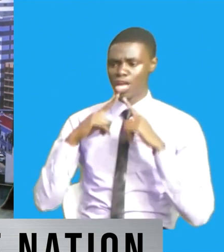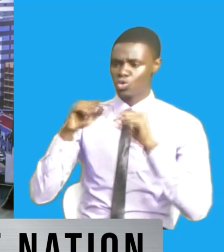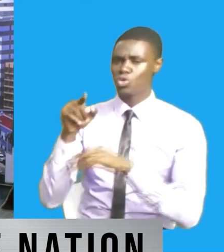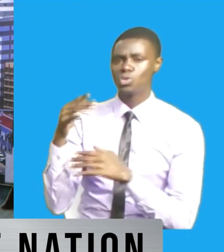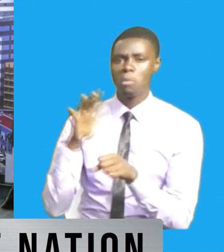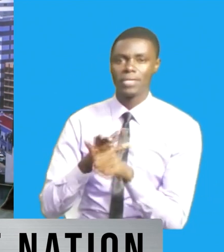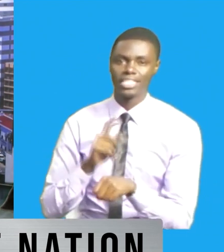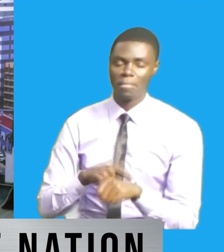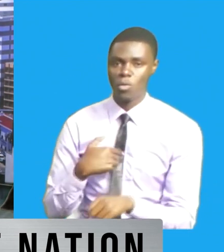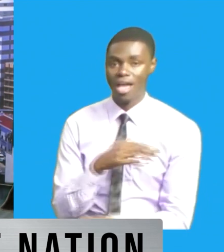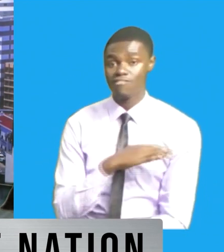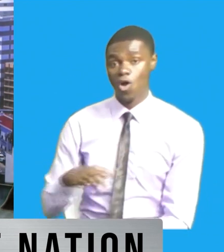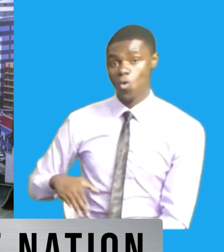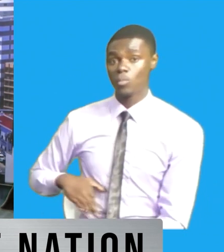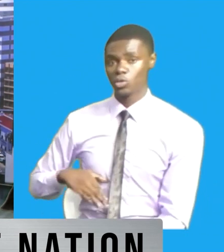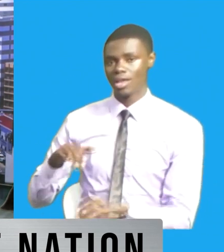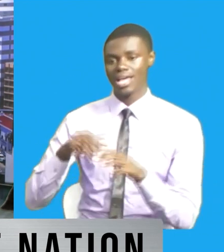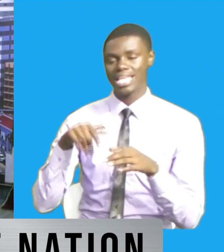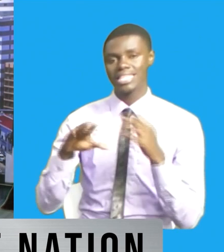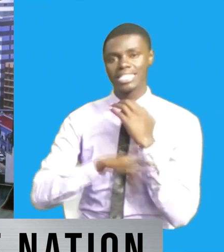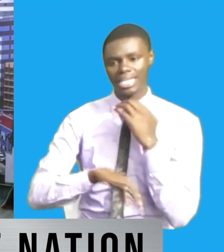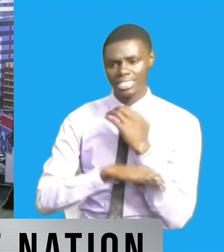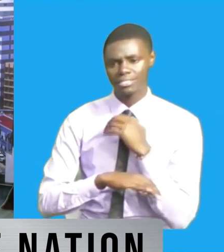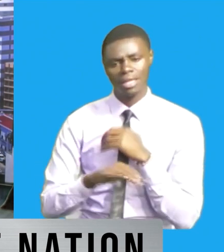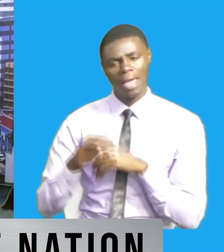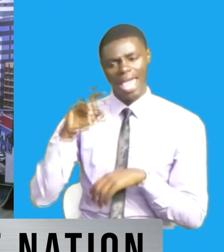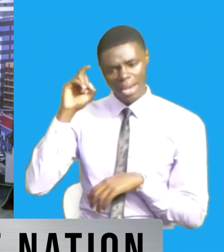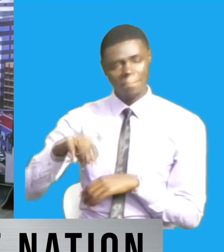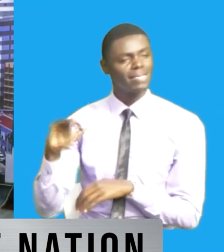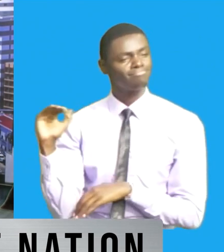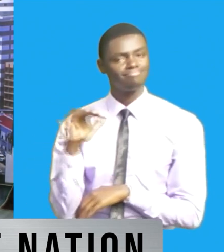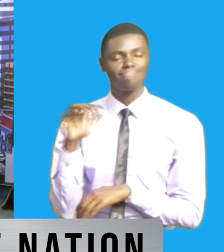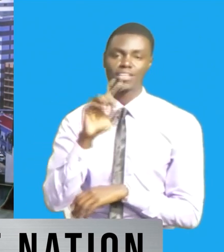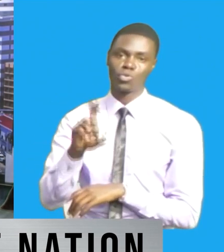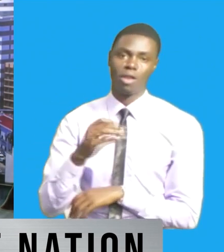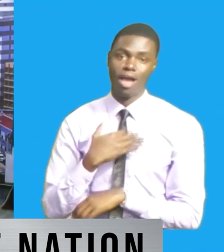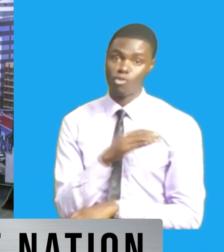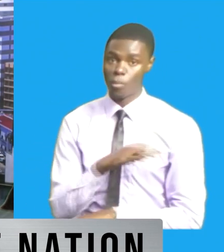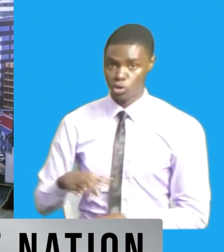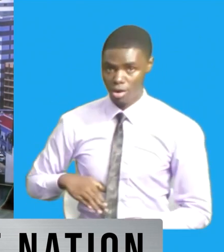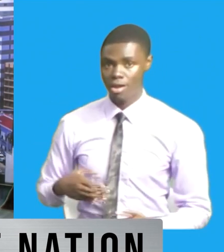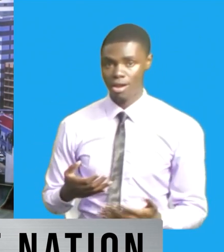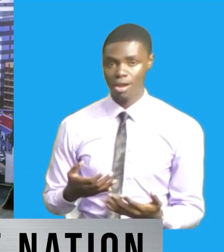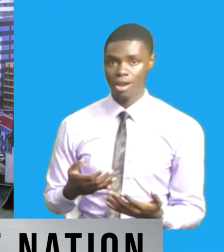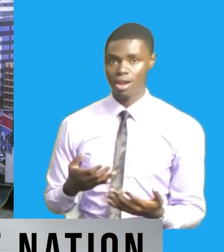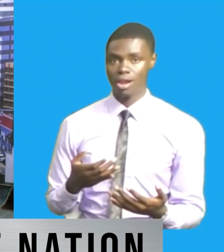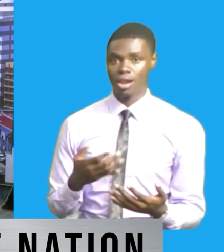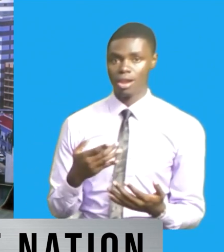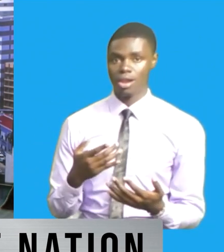we have commissions in this country which are supposed to be asking some of these questions. We have commissions that